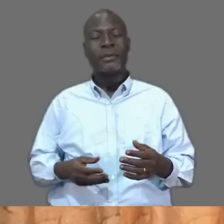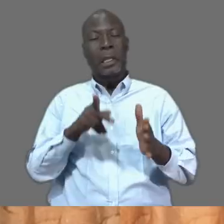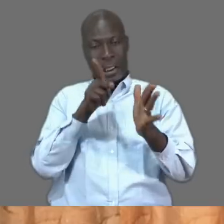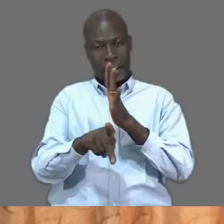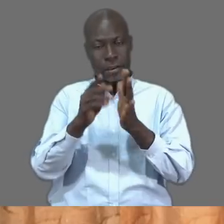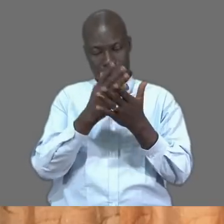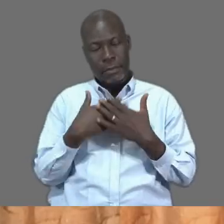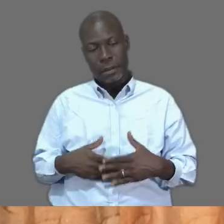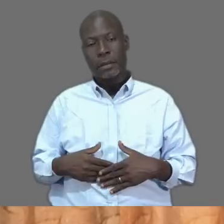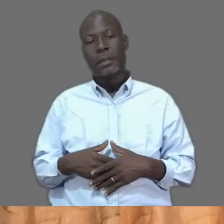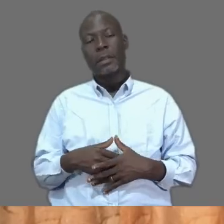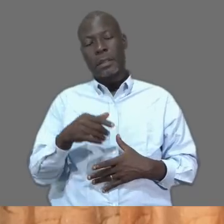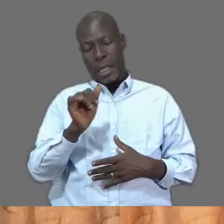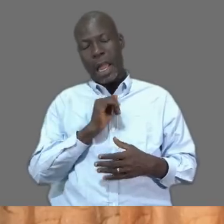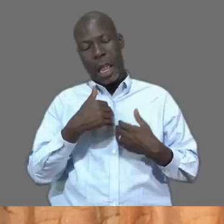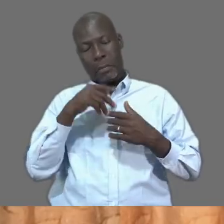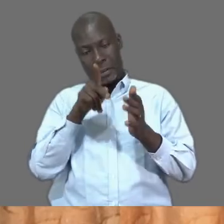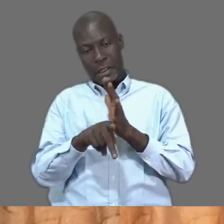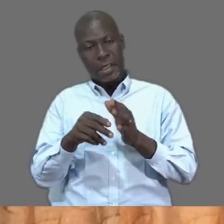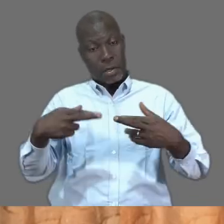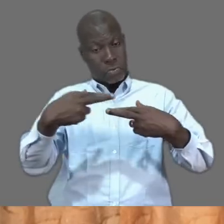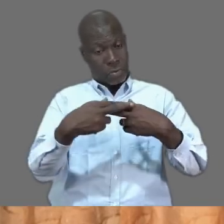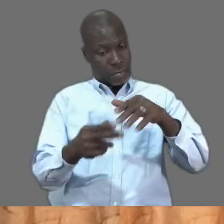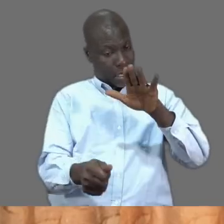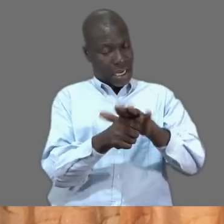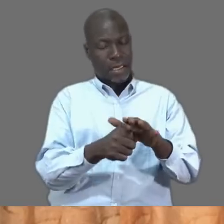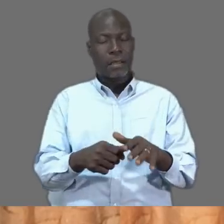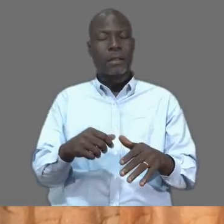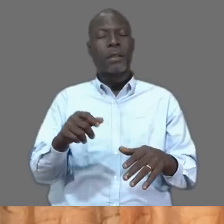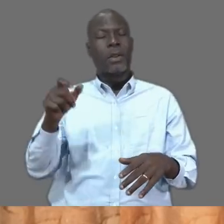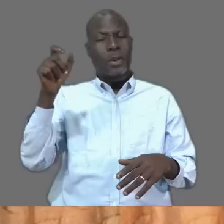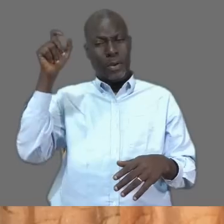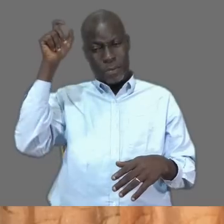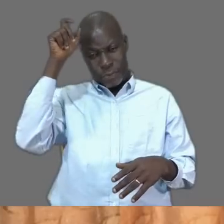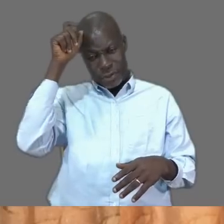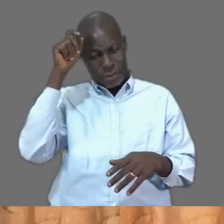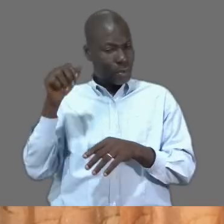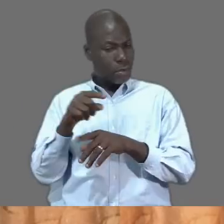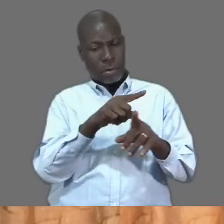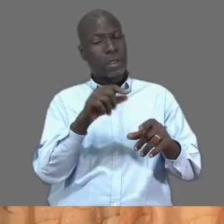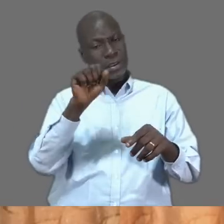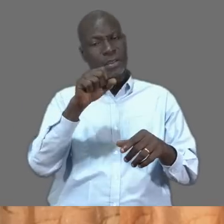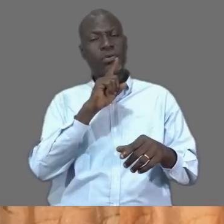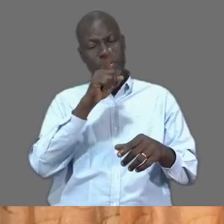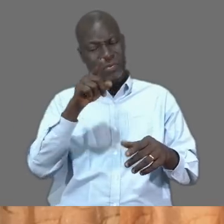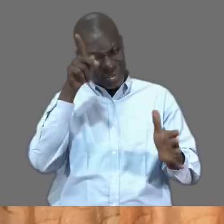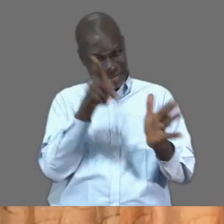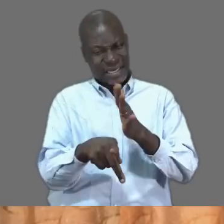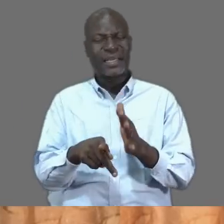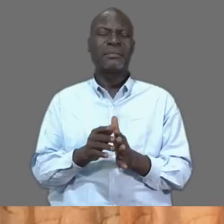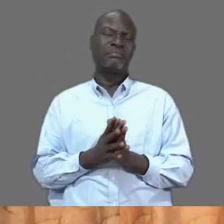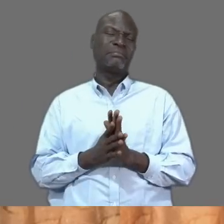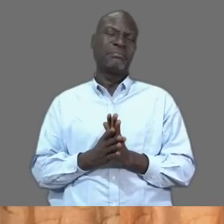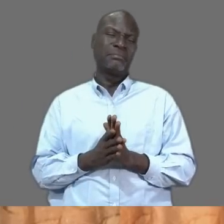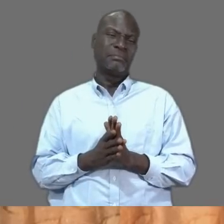nie ababa wa no maku no atodem ho na aposifo di animu a ye ba ya kofodia ampare ko bie edan